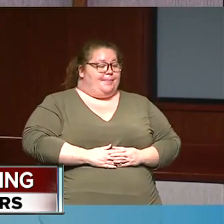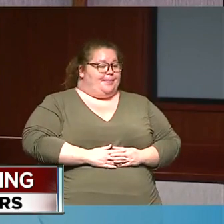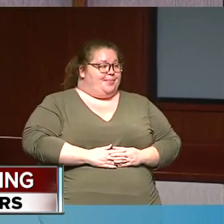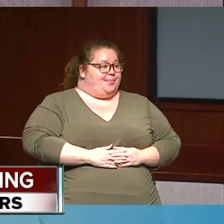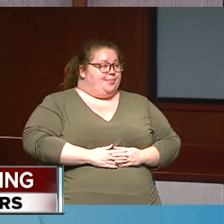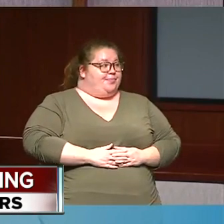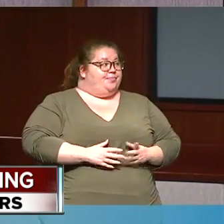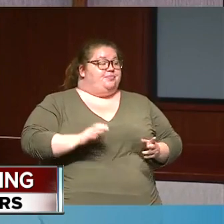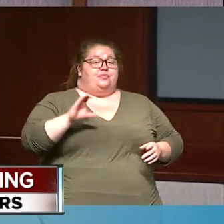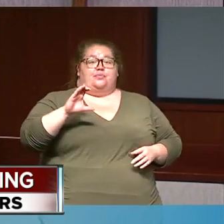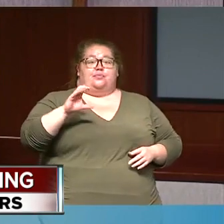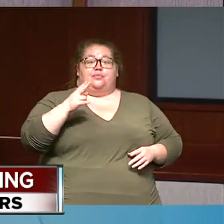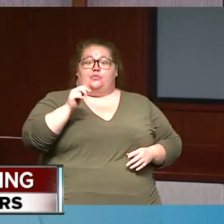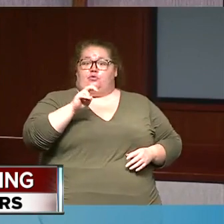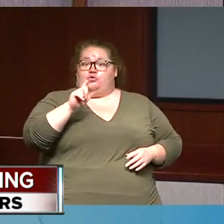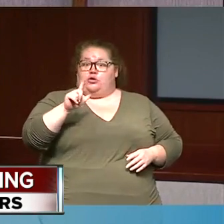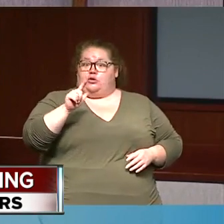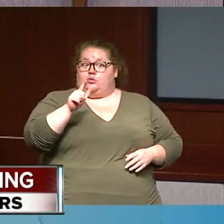Okay, Channel 29.